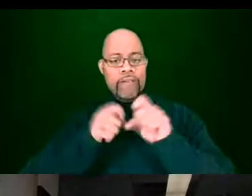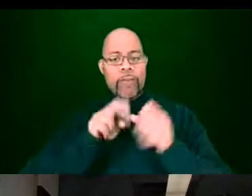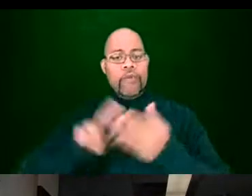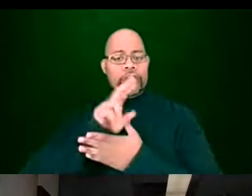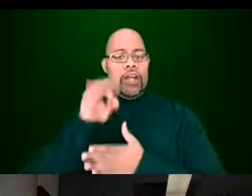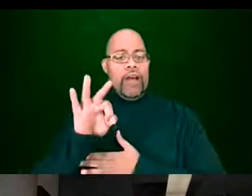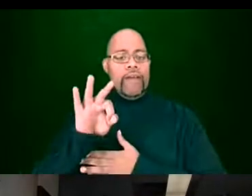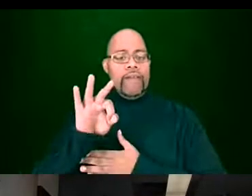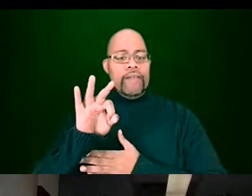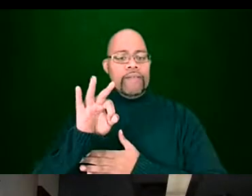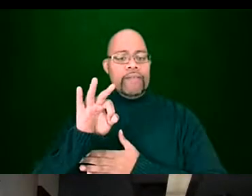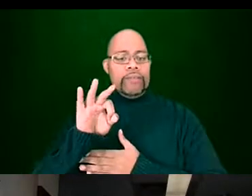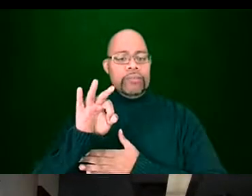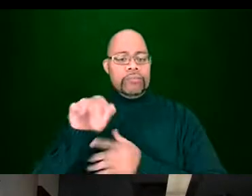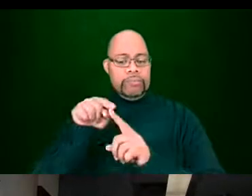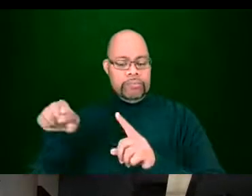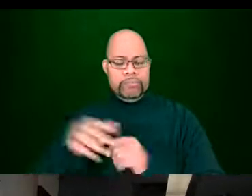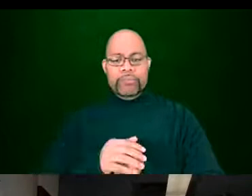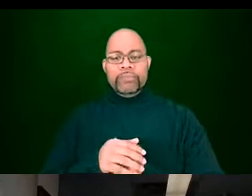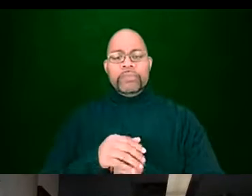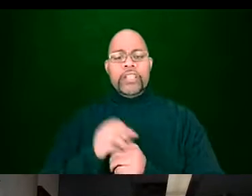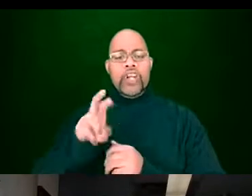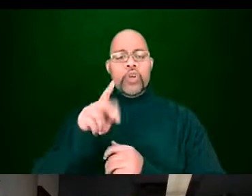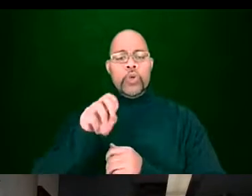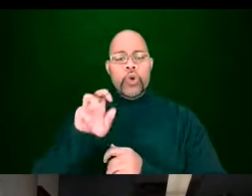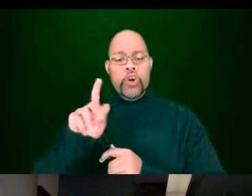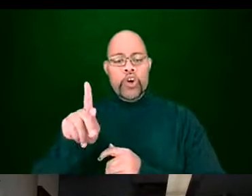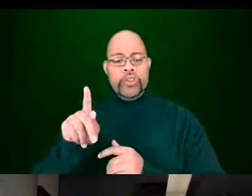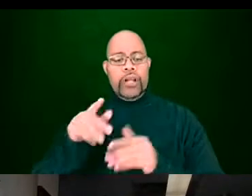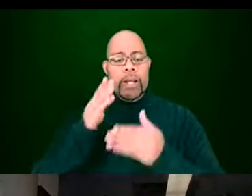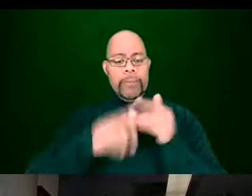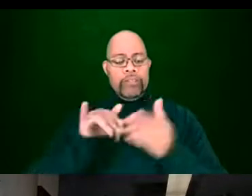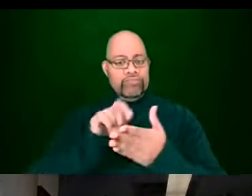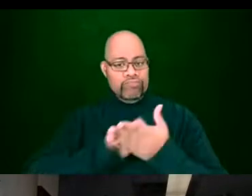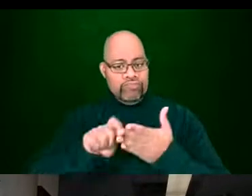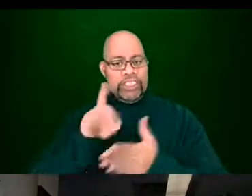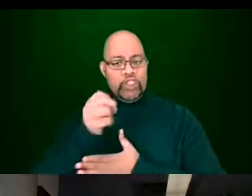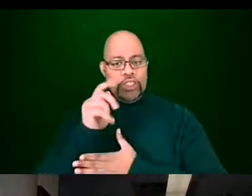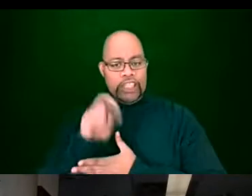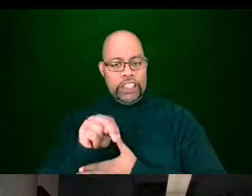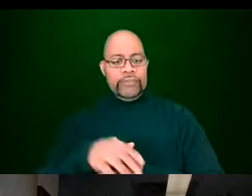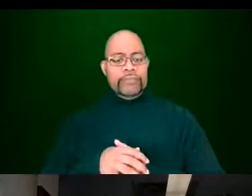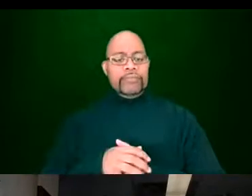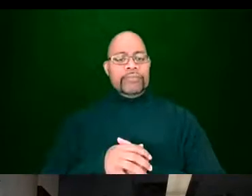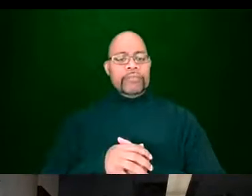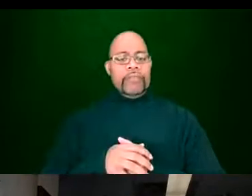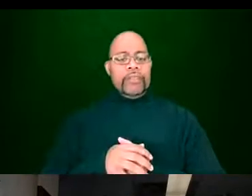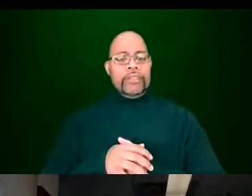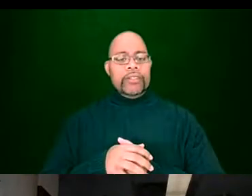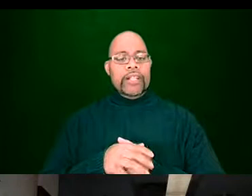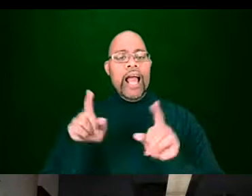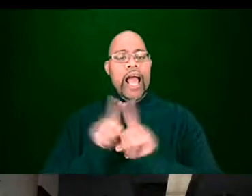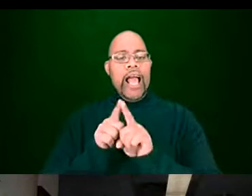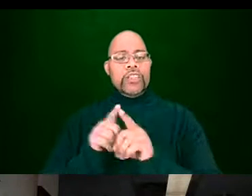of Florida. Dr. Newkirk completed her dissertation on the use of Cassiopeia as a